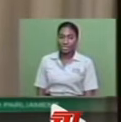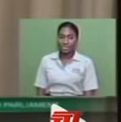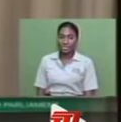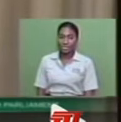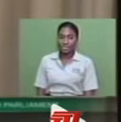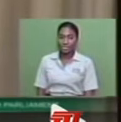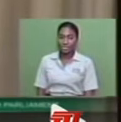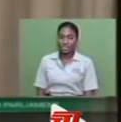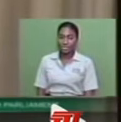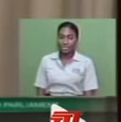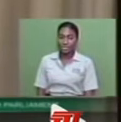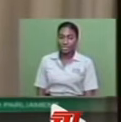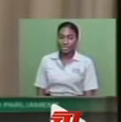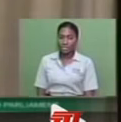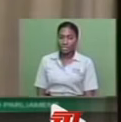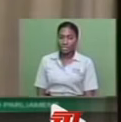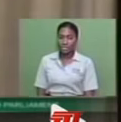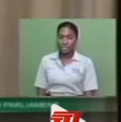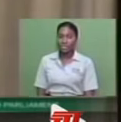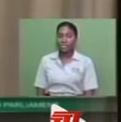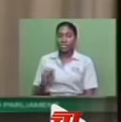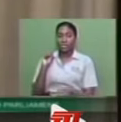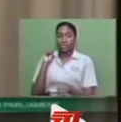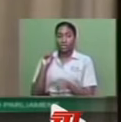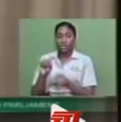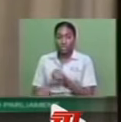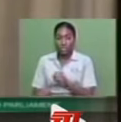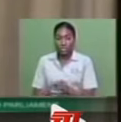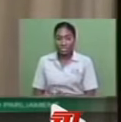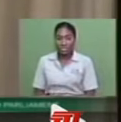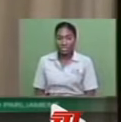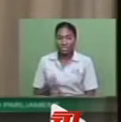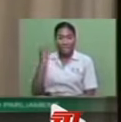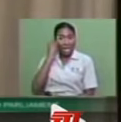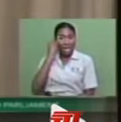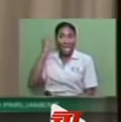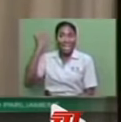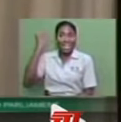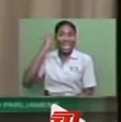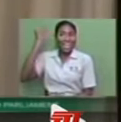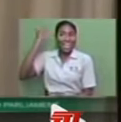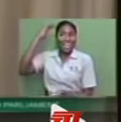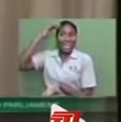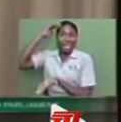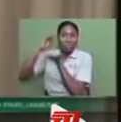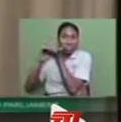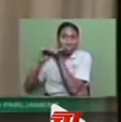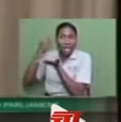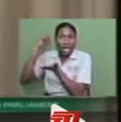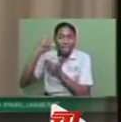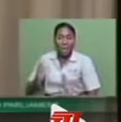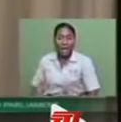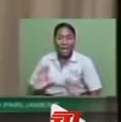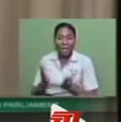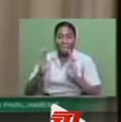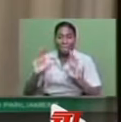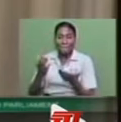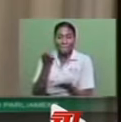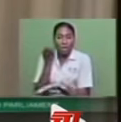Again, bankrupt of ideas to recalibrate the economy, to take us through COVID and